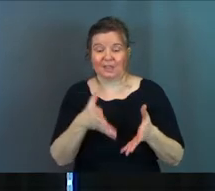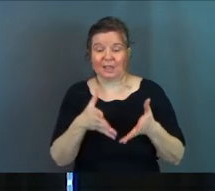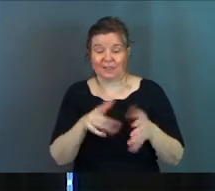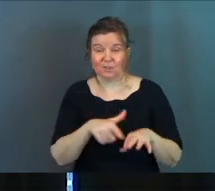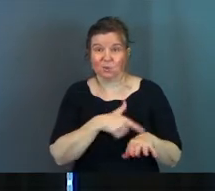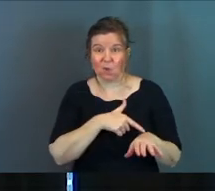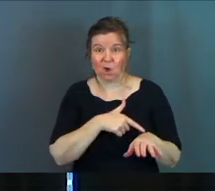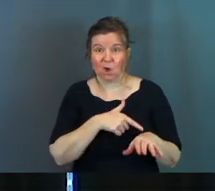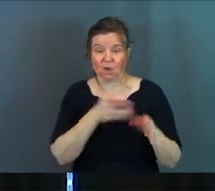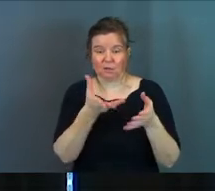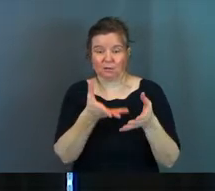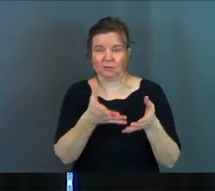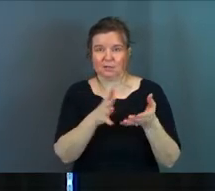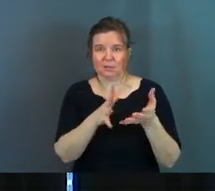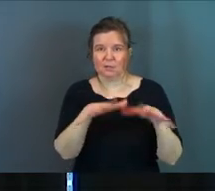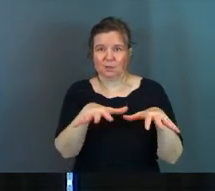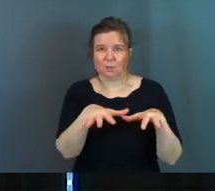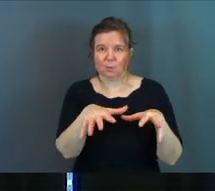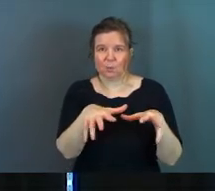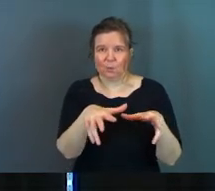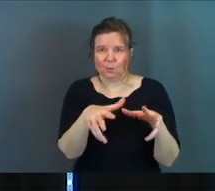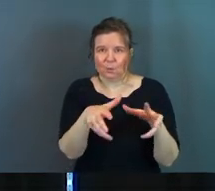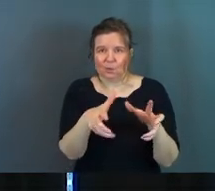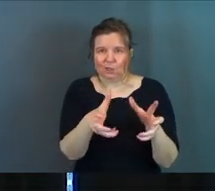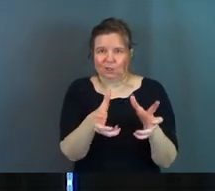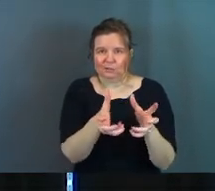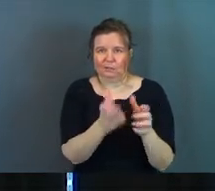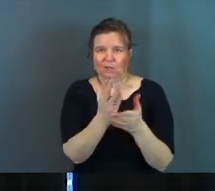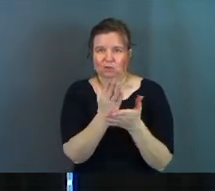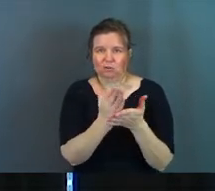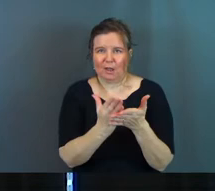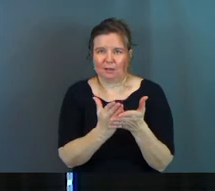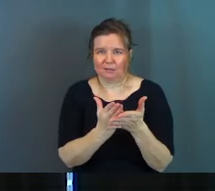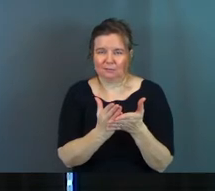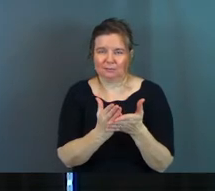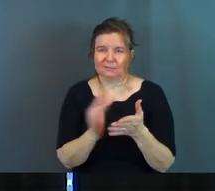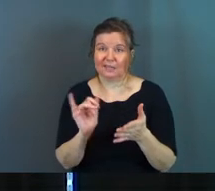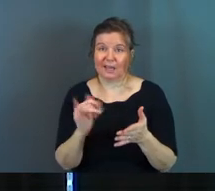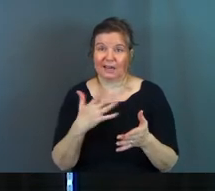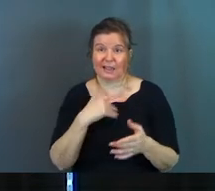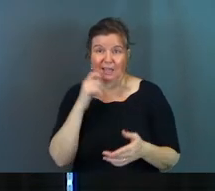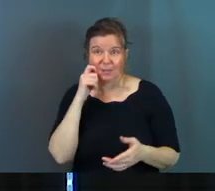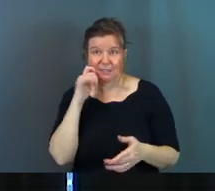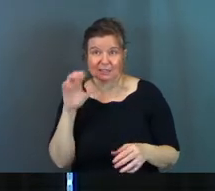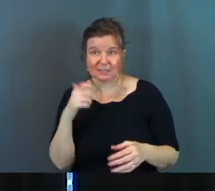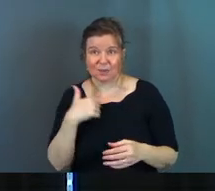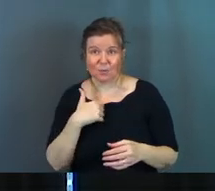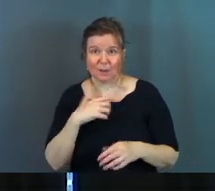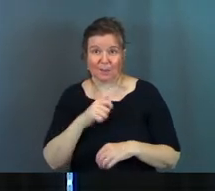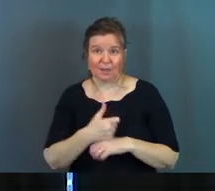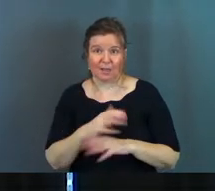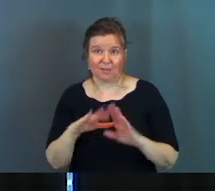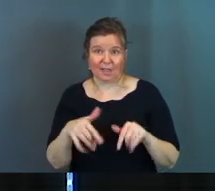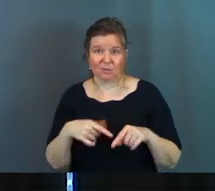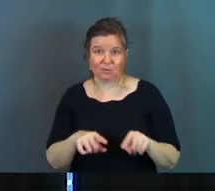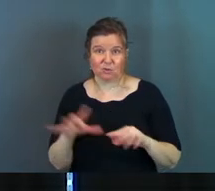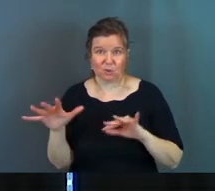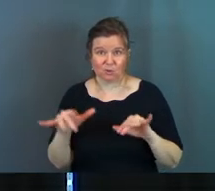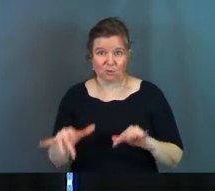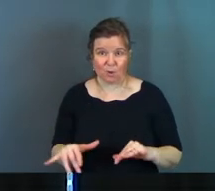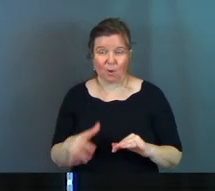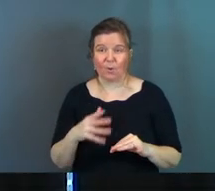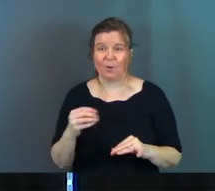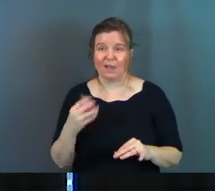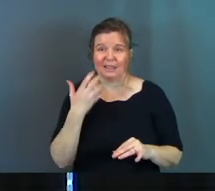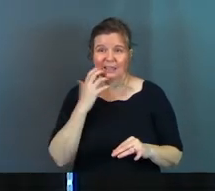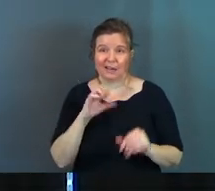left it there too long, it started to dry up and crack. Kind of like my skin does when I've been locked in the house during the snow and